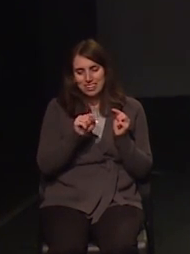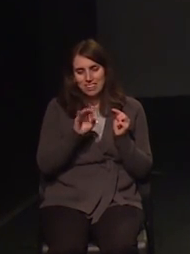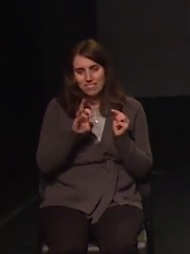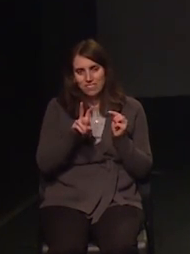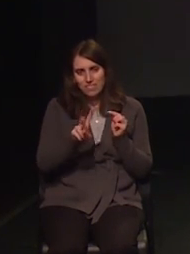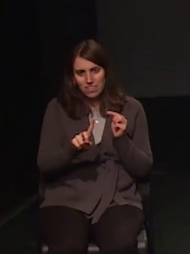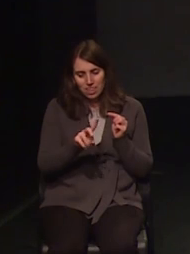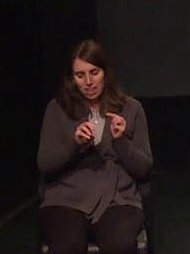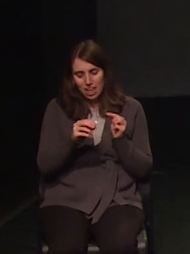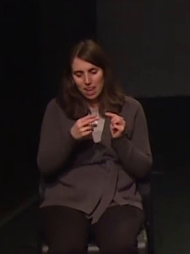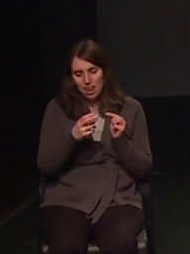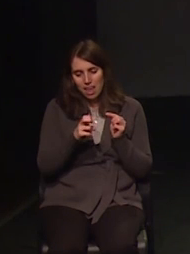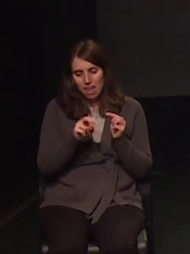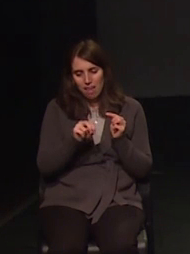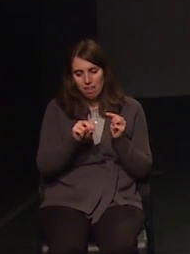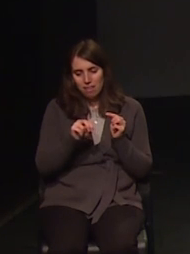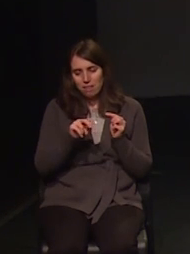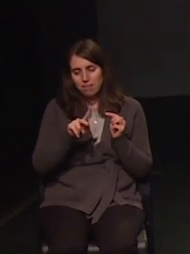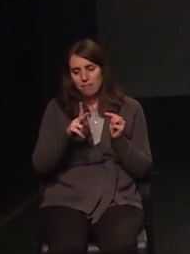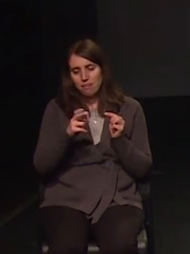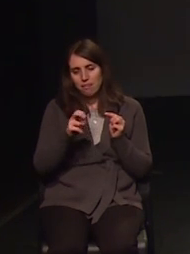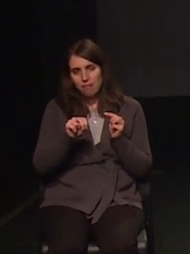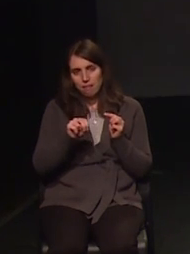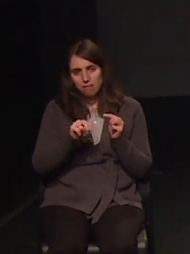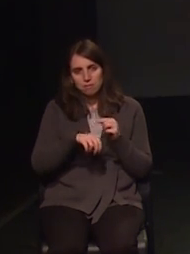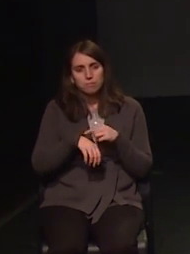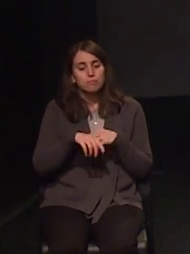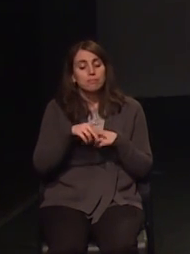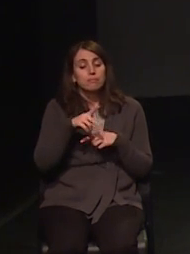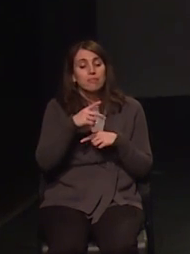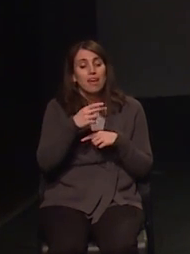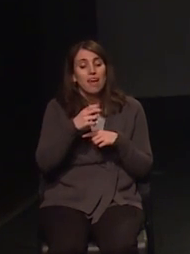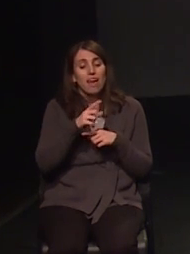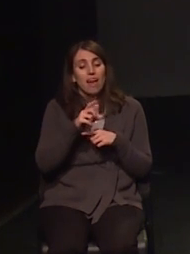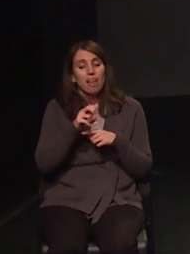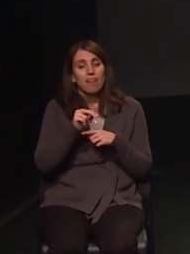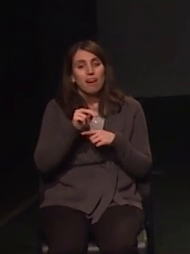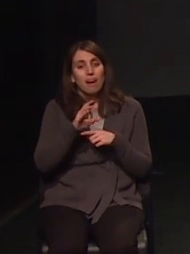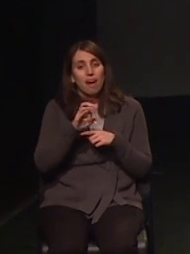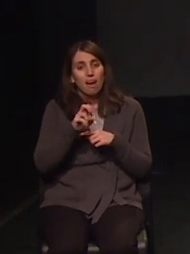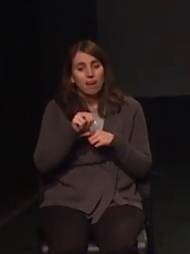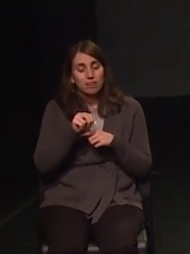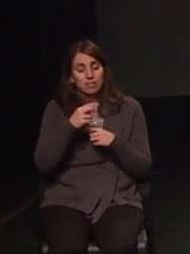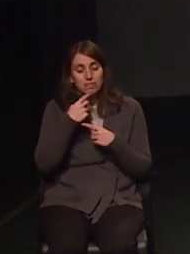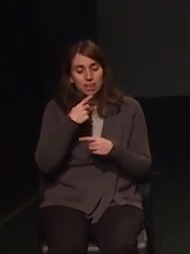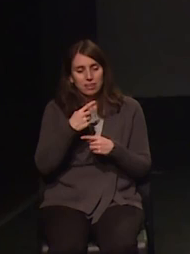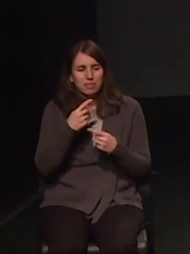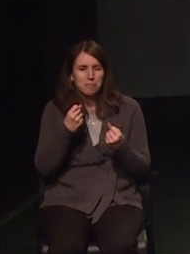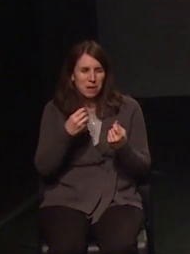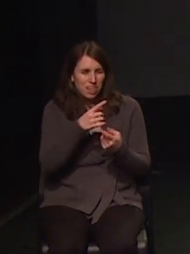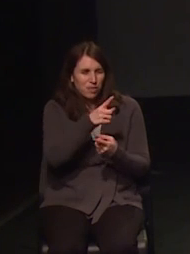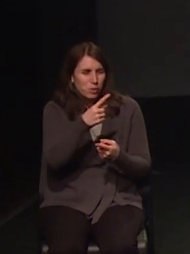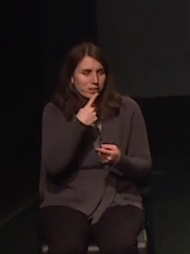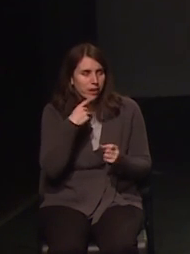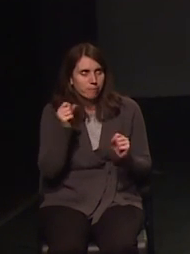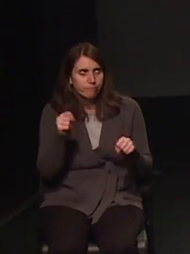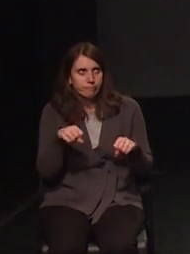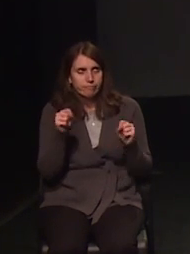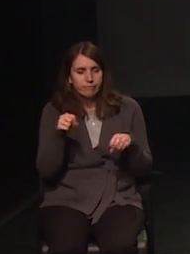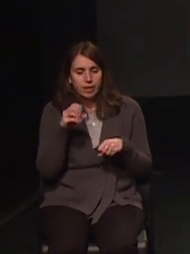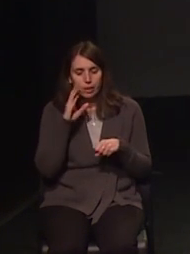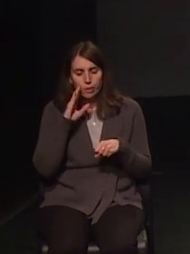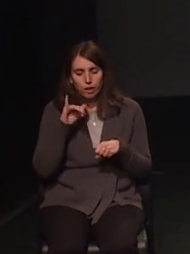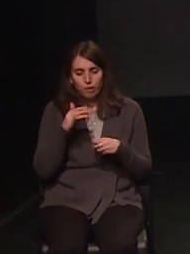was published last November, Helicon asserts, and many of you are going to be like, mm-hmm, I already knew that number. I'm just going to say it